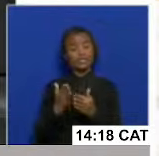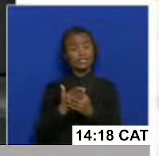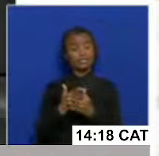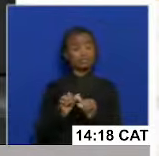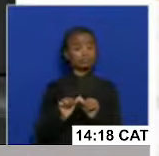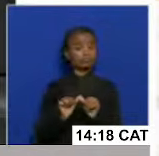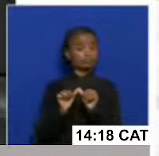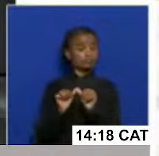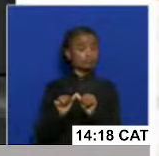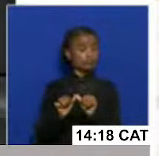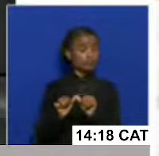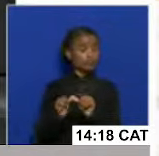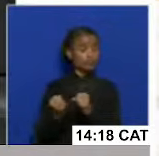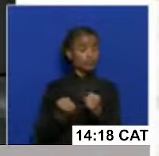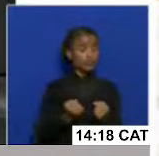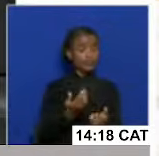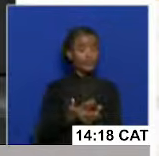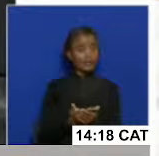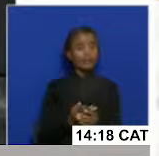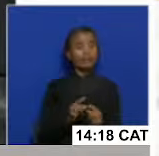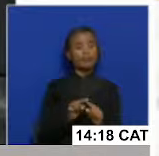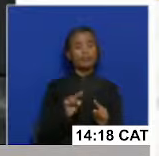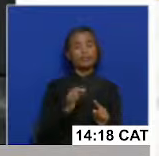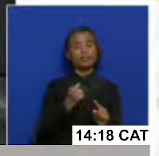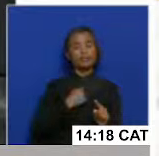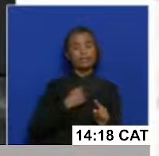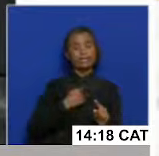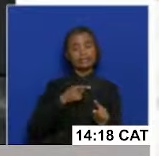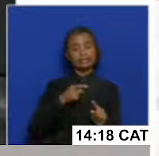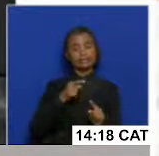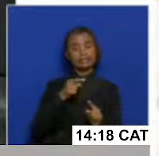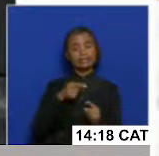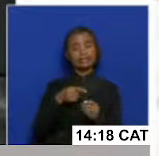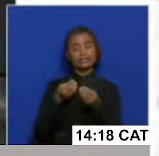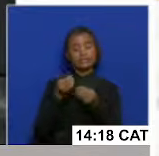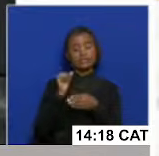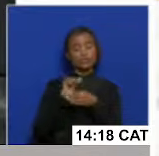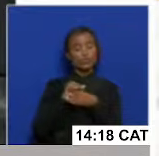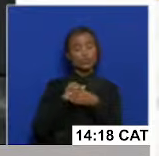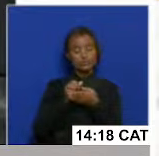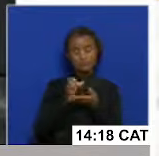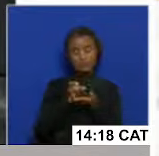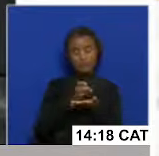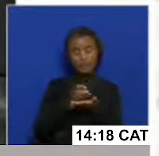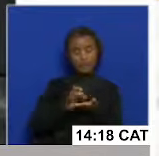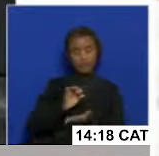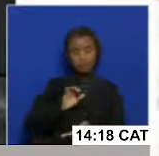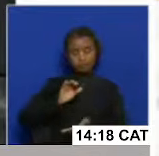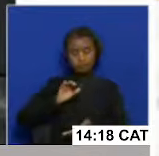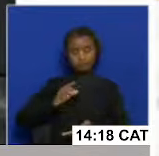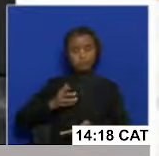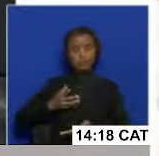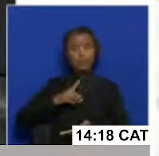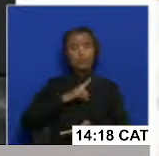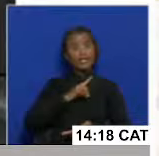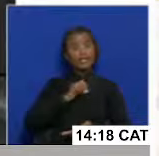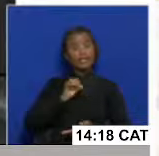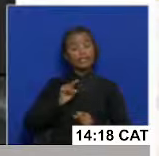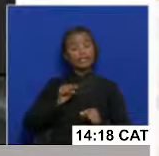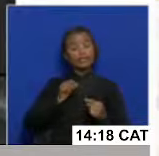the stones. I can't say what happened as well, because fire will be out, hell will break